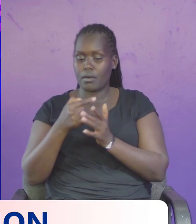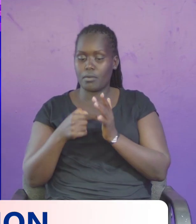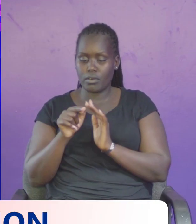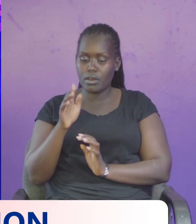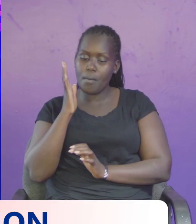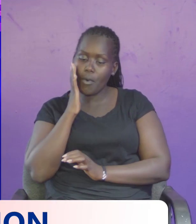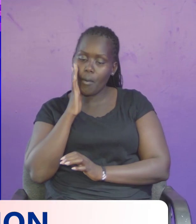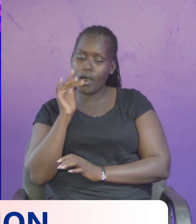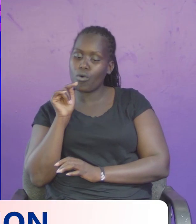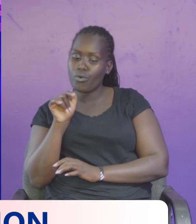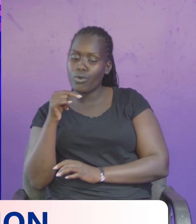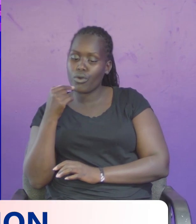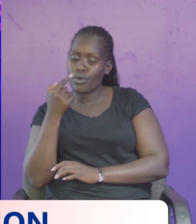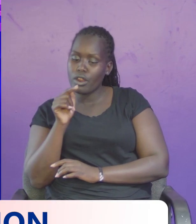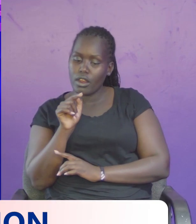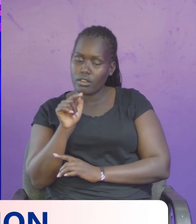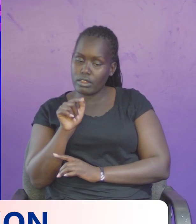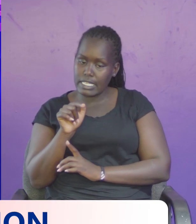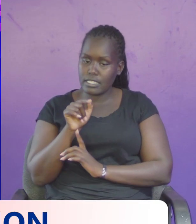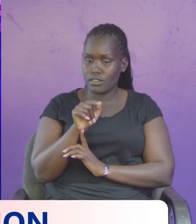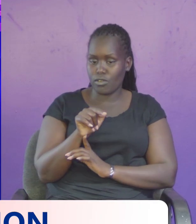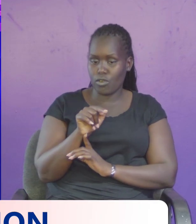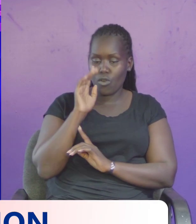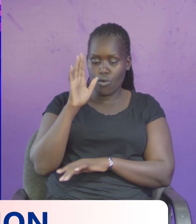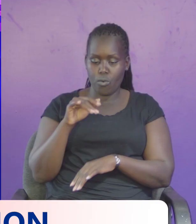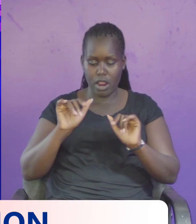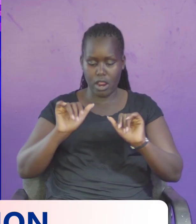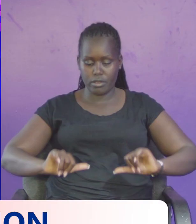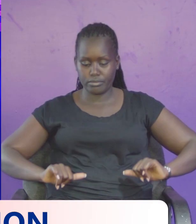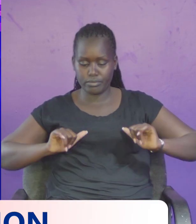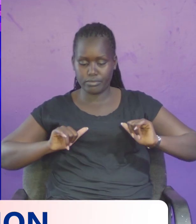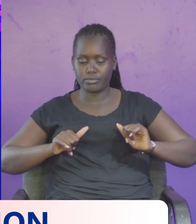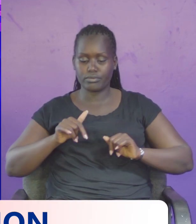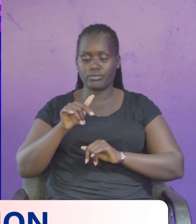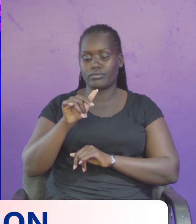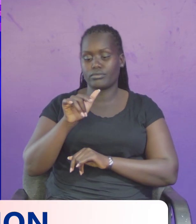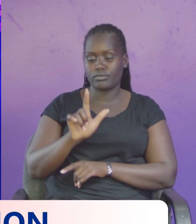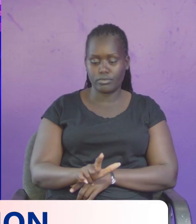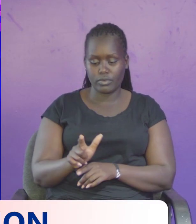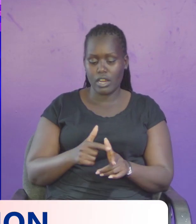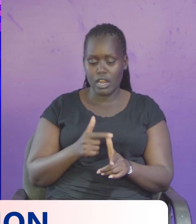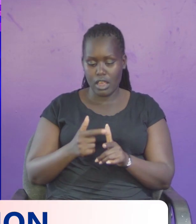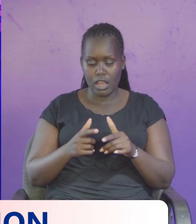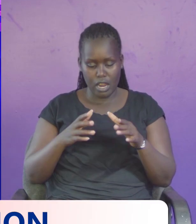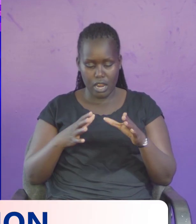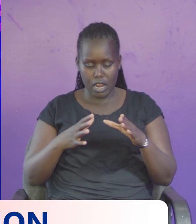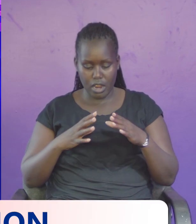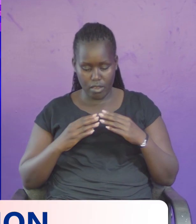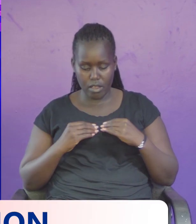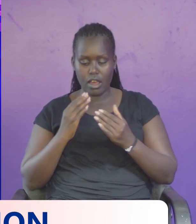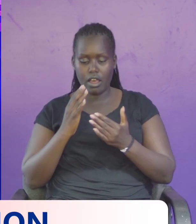Okay. I would take my pride down and admit or take the fact